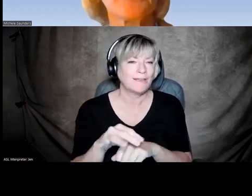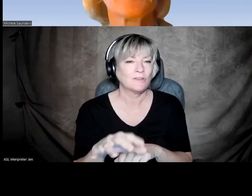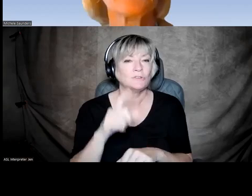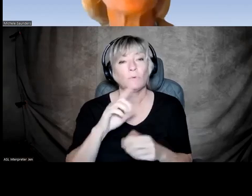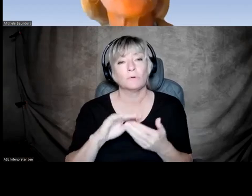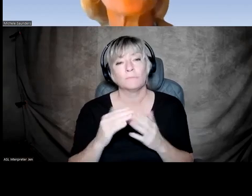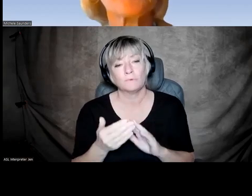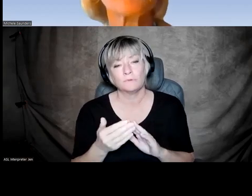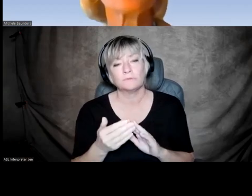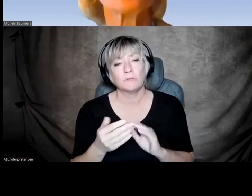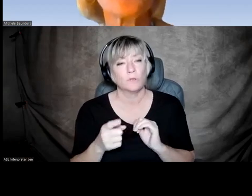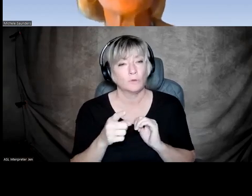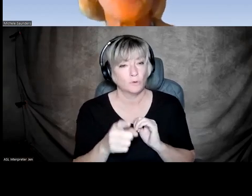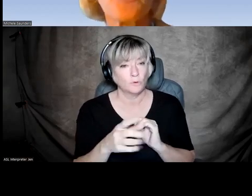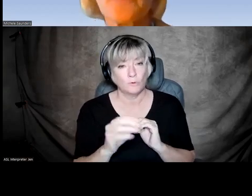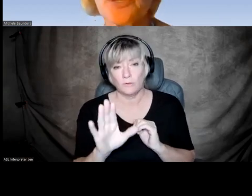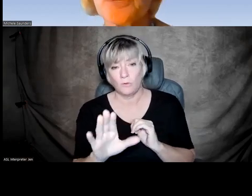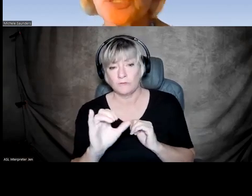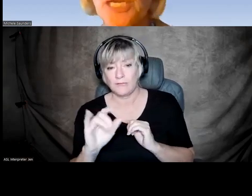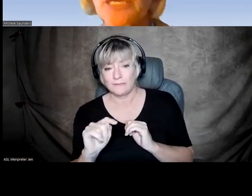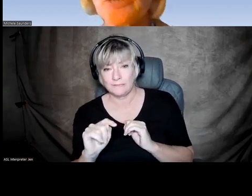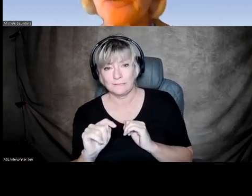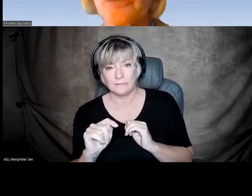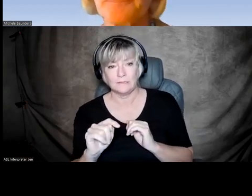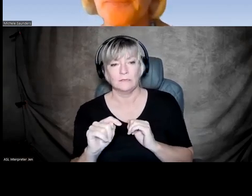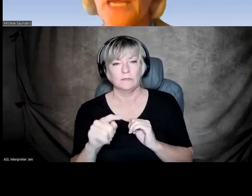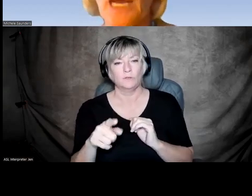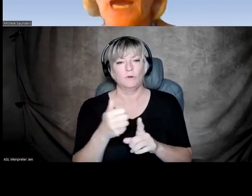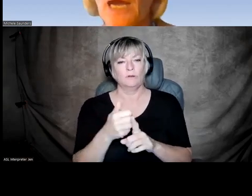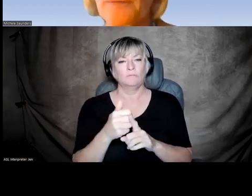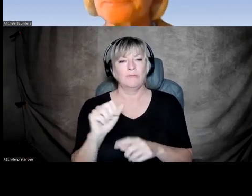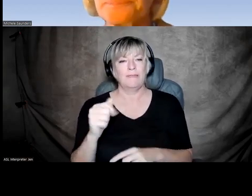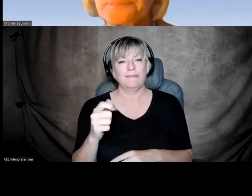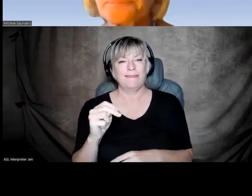you and your CIT is you as a part of it. You're a change agent.